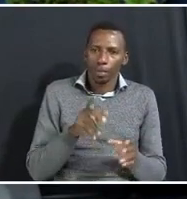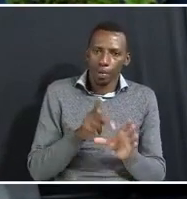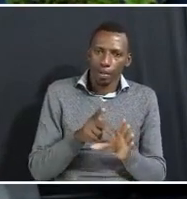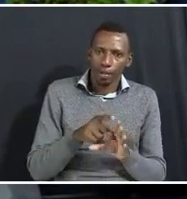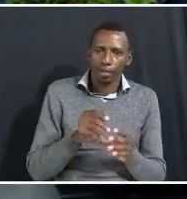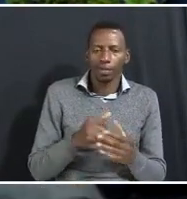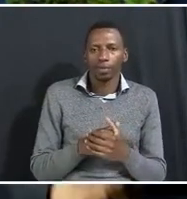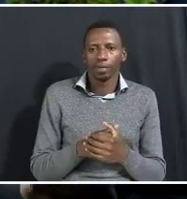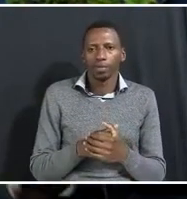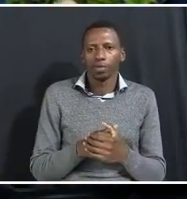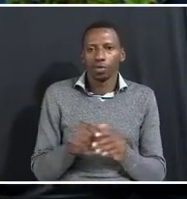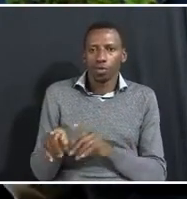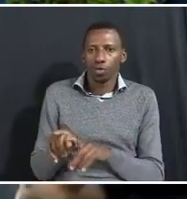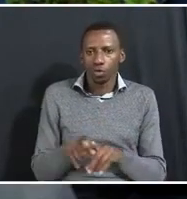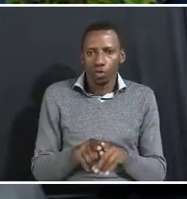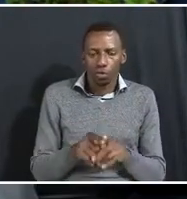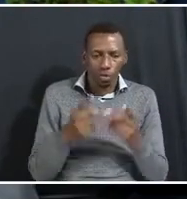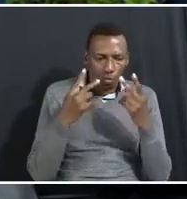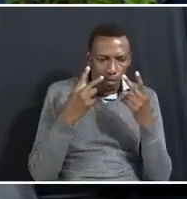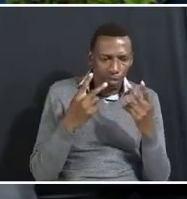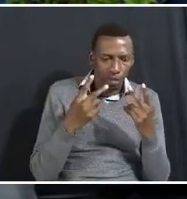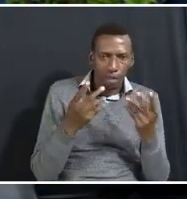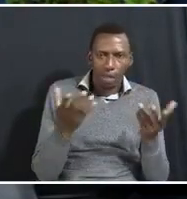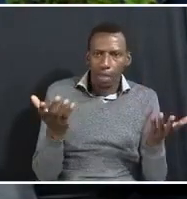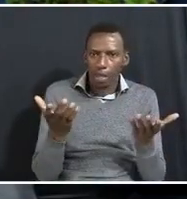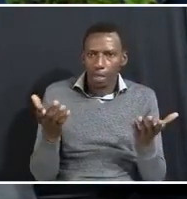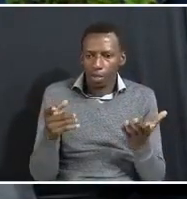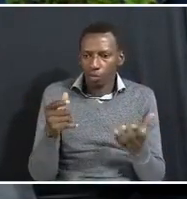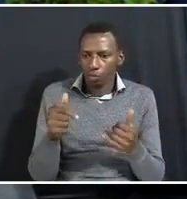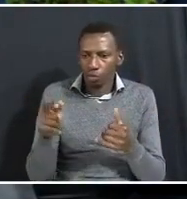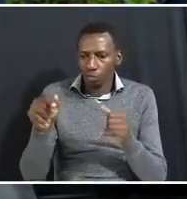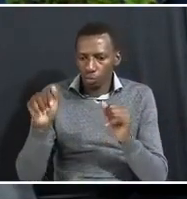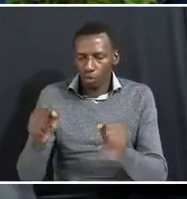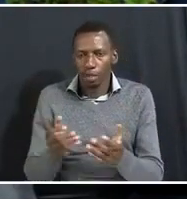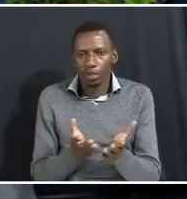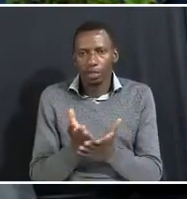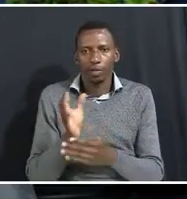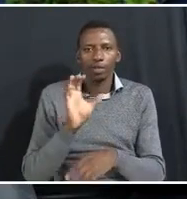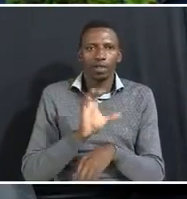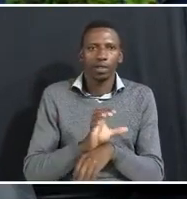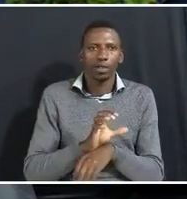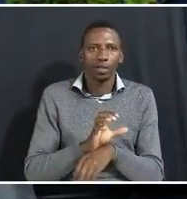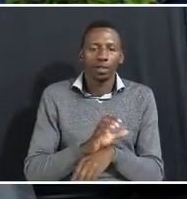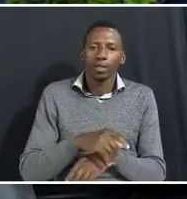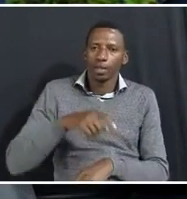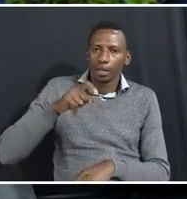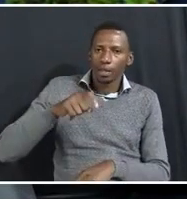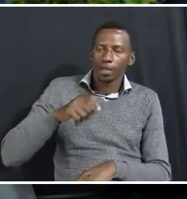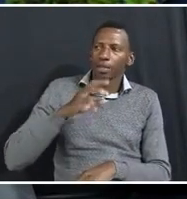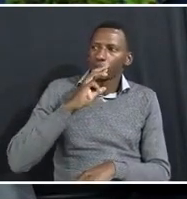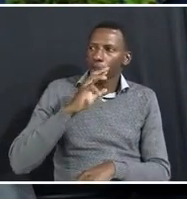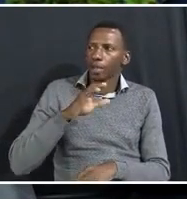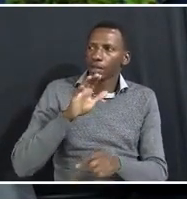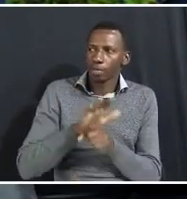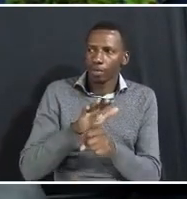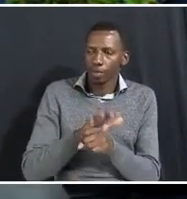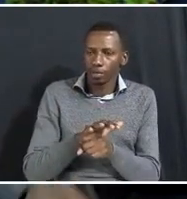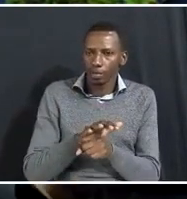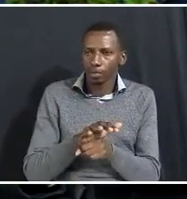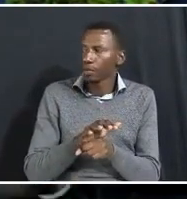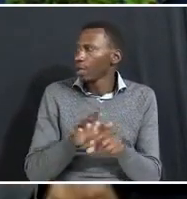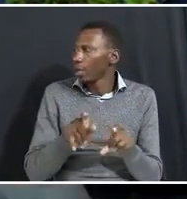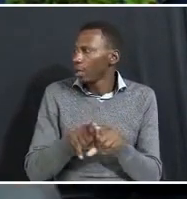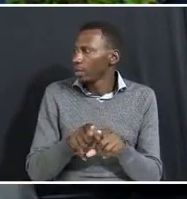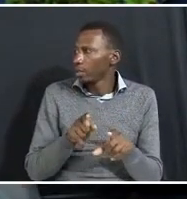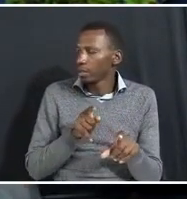participate, identify areas where you can also be able to serve the church. The needs are much, as